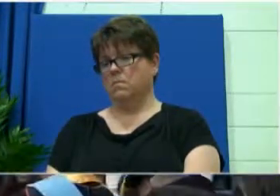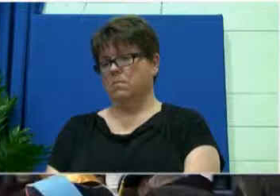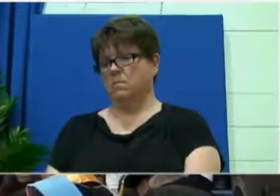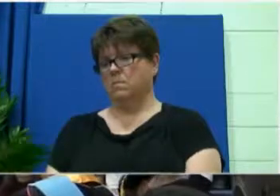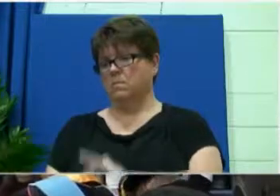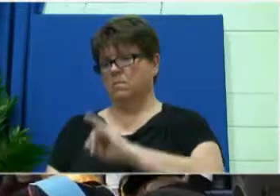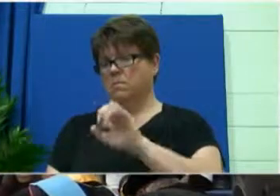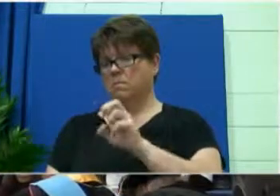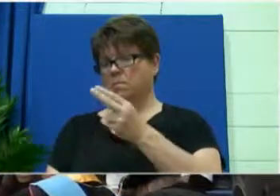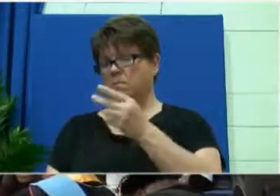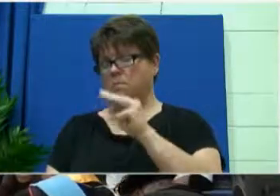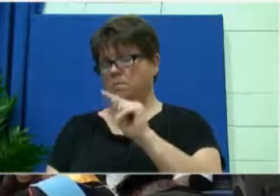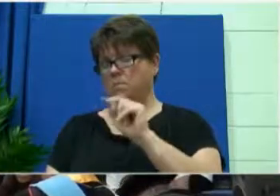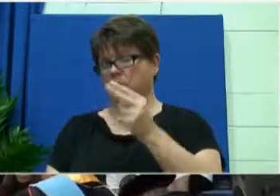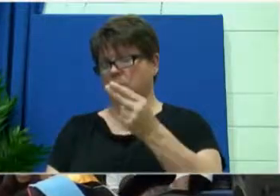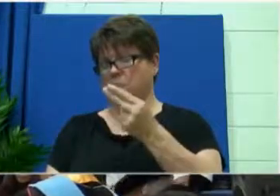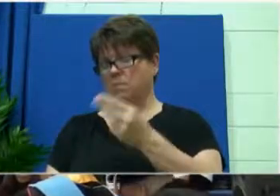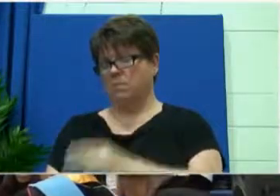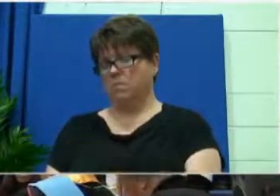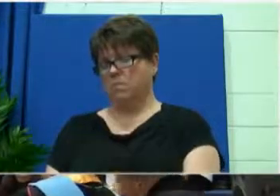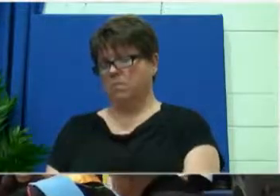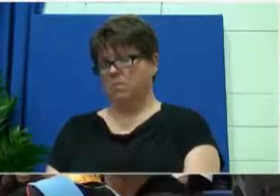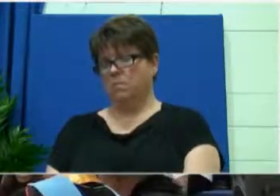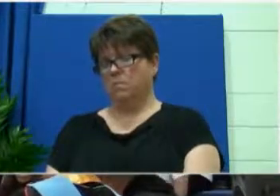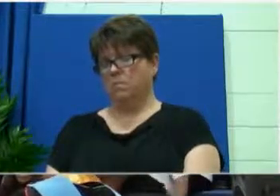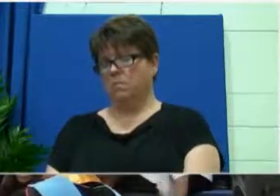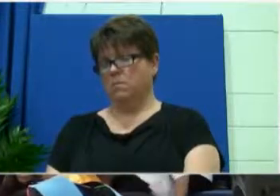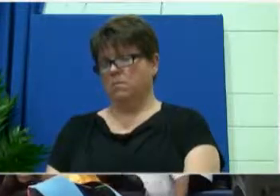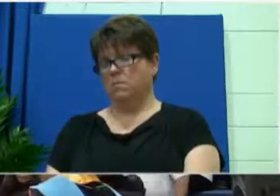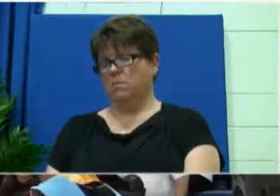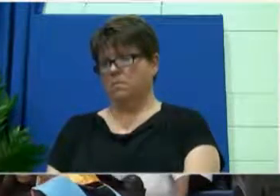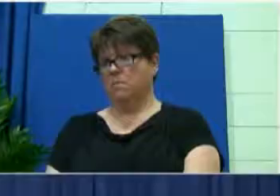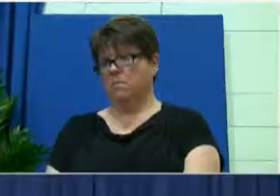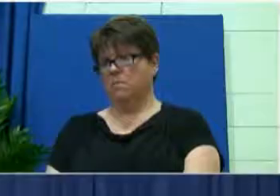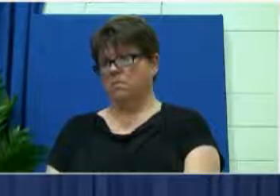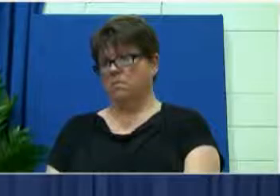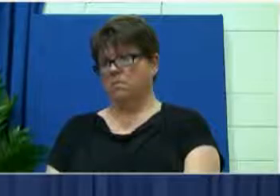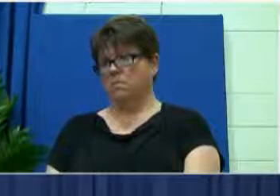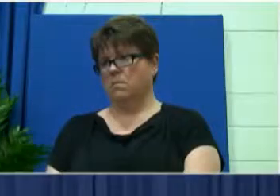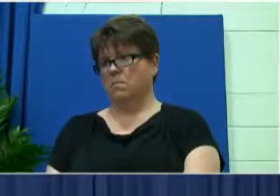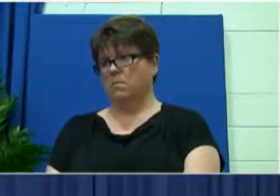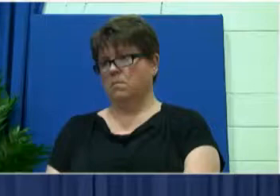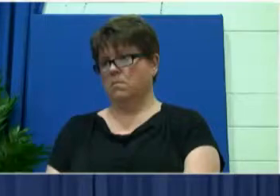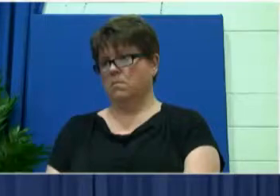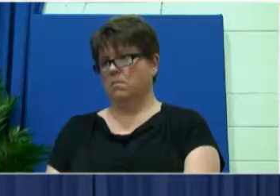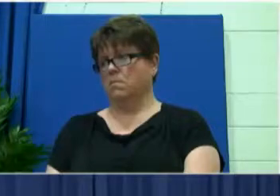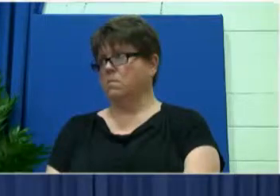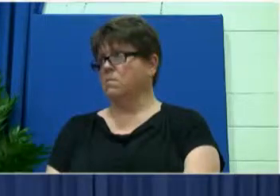Johnny Smith, cum laude, Associate in Applied Science, Correctional Officer, Youth Officer.